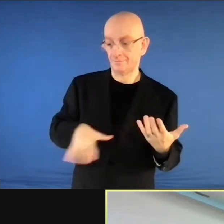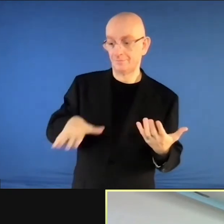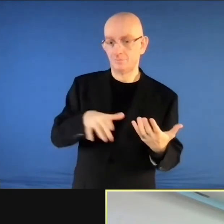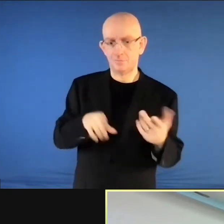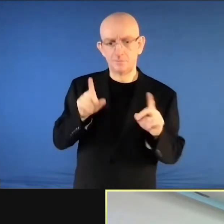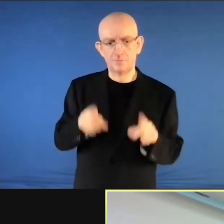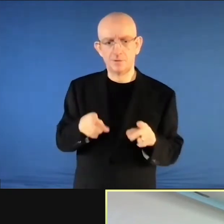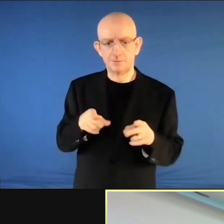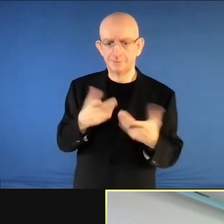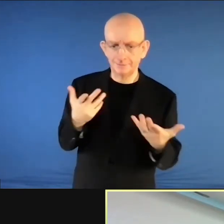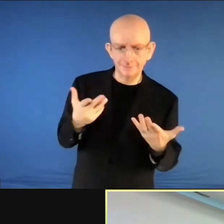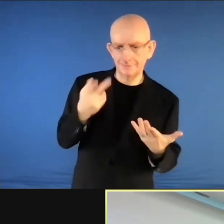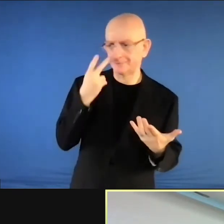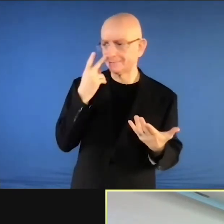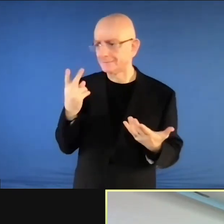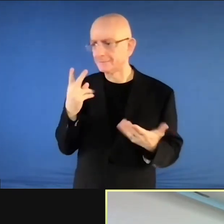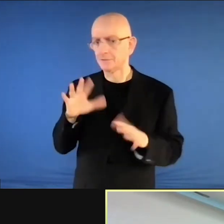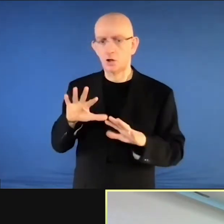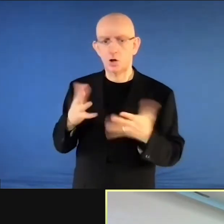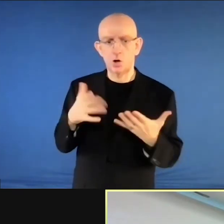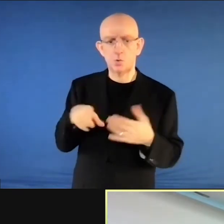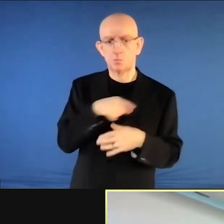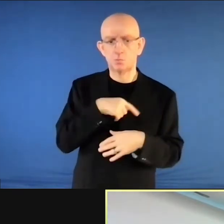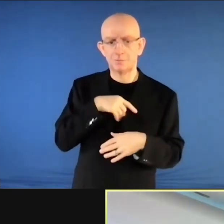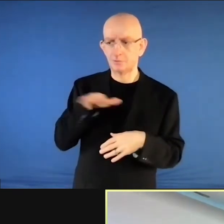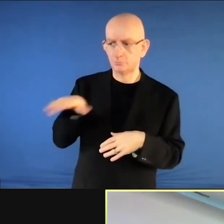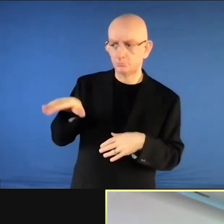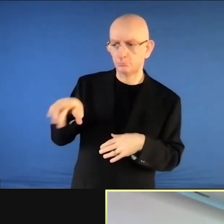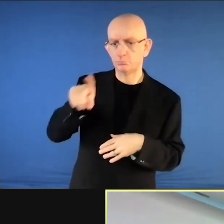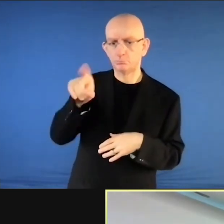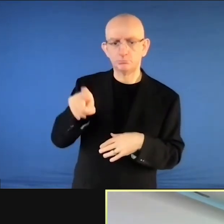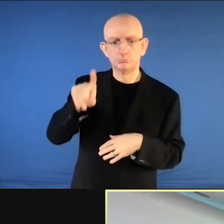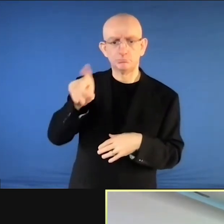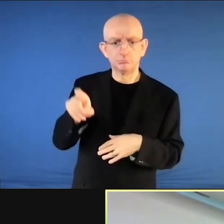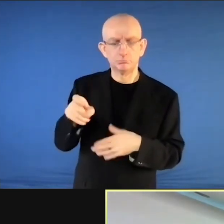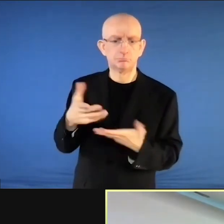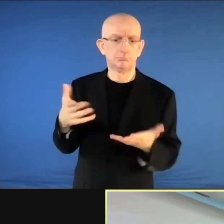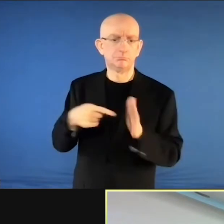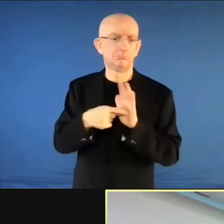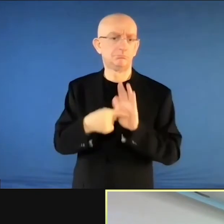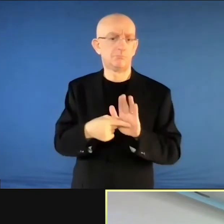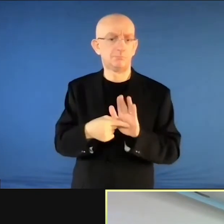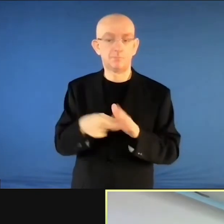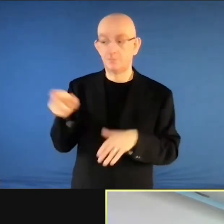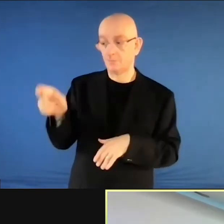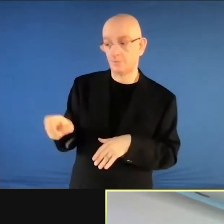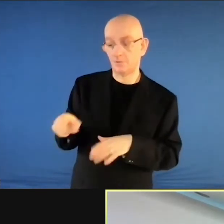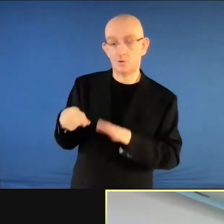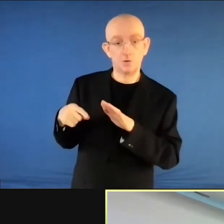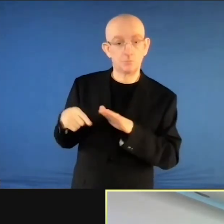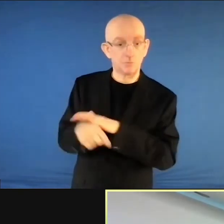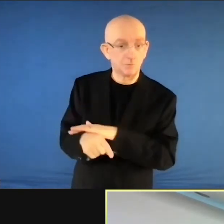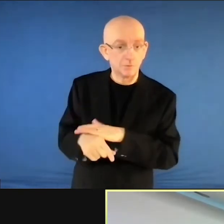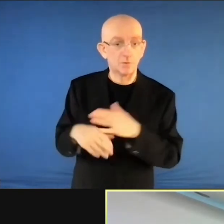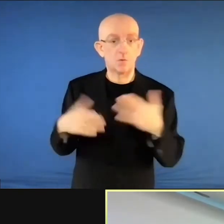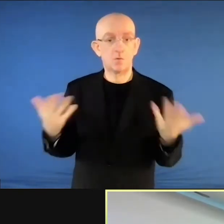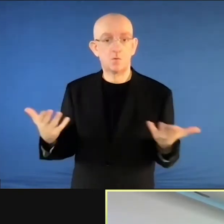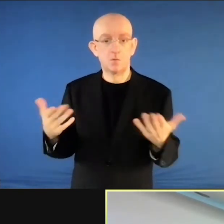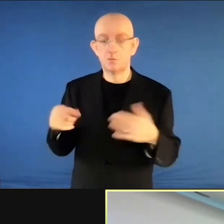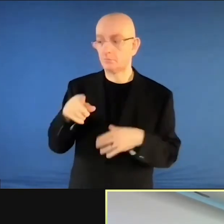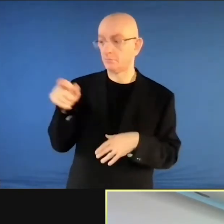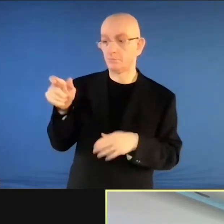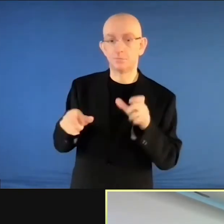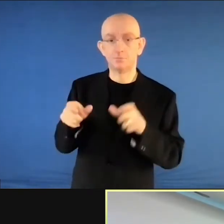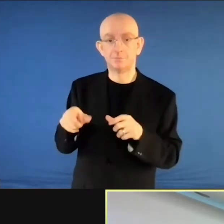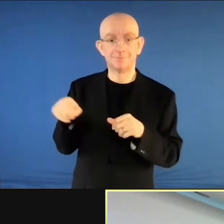or those who participated in this research to be in the front and to be those who will be even presenting these results. So at